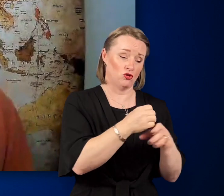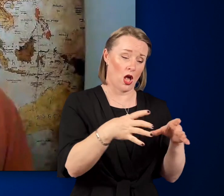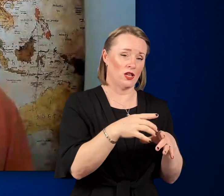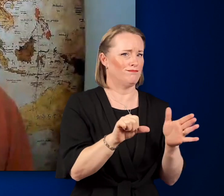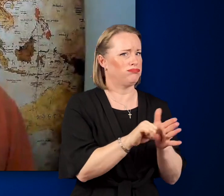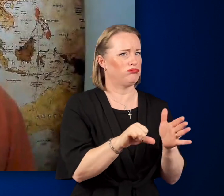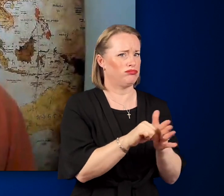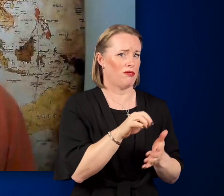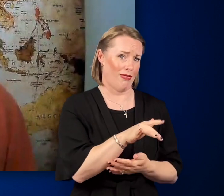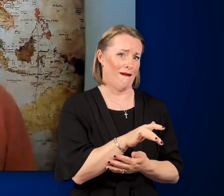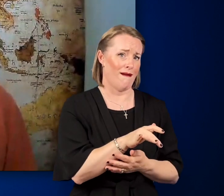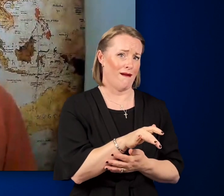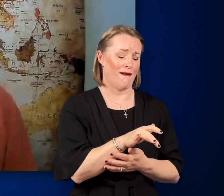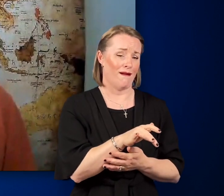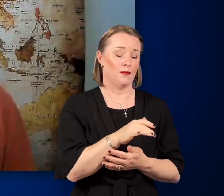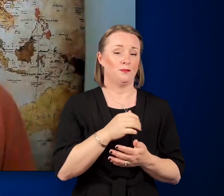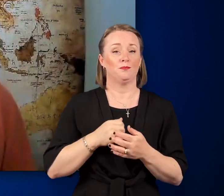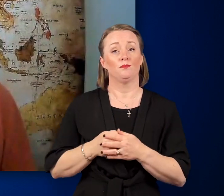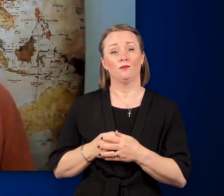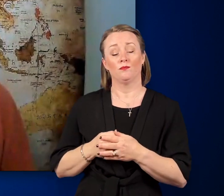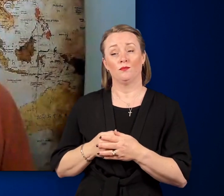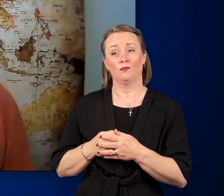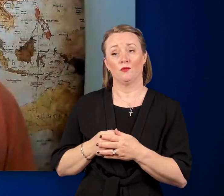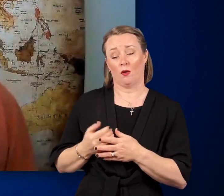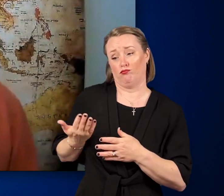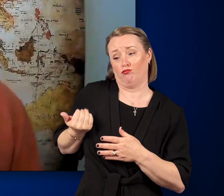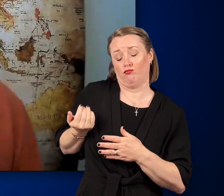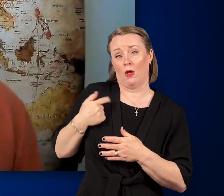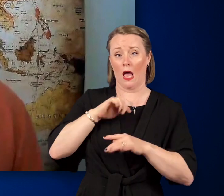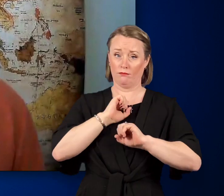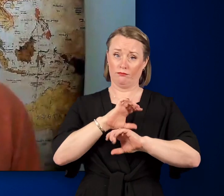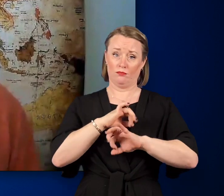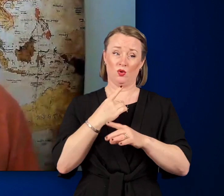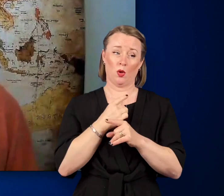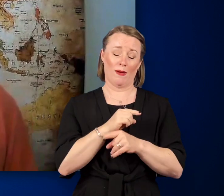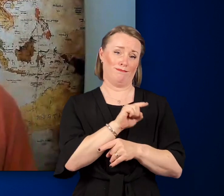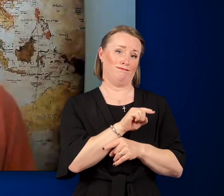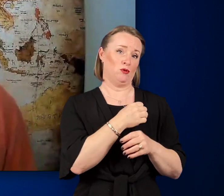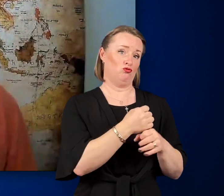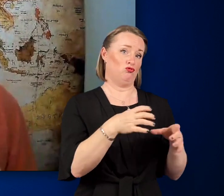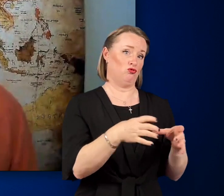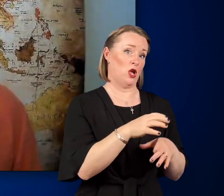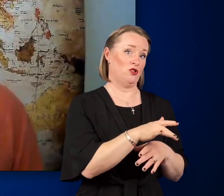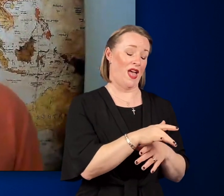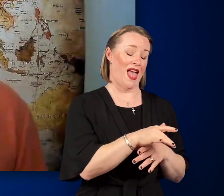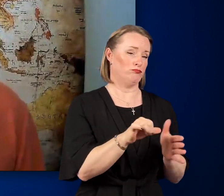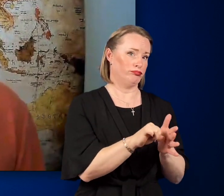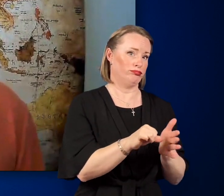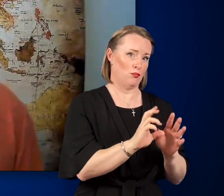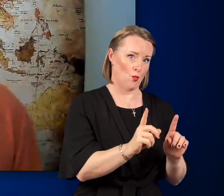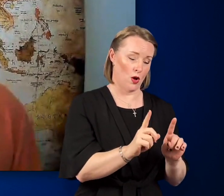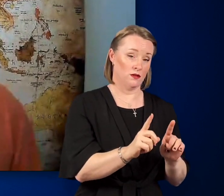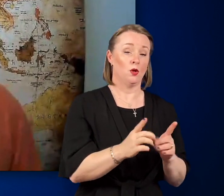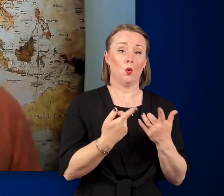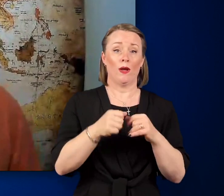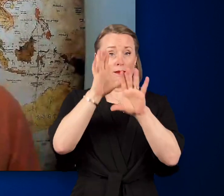year, I shared what the church was going through, and we put out an appeal to